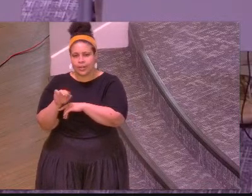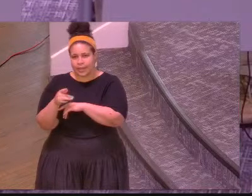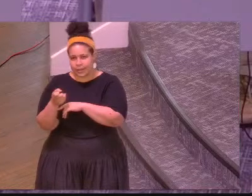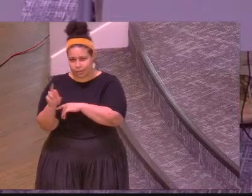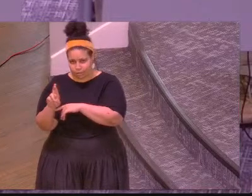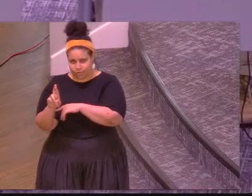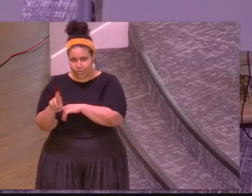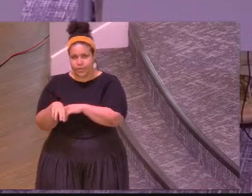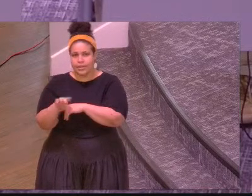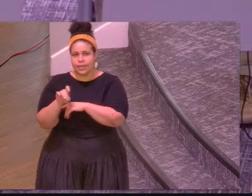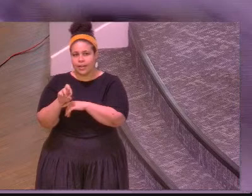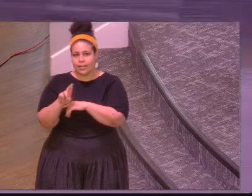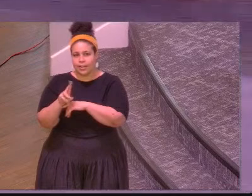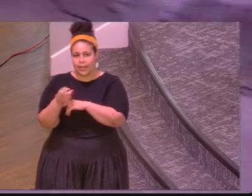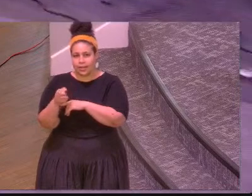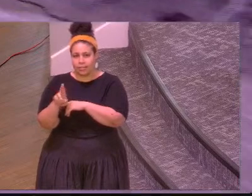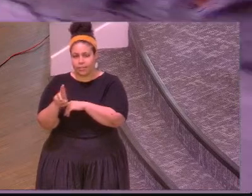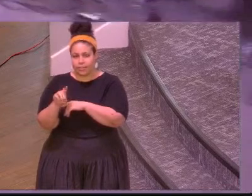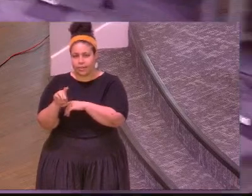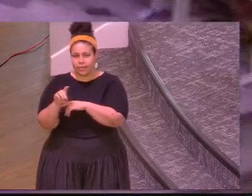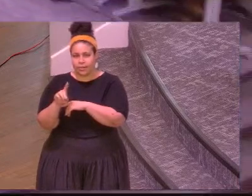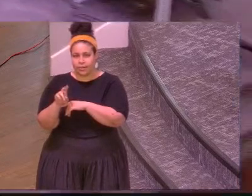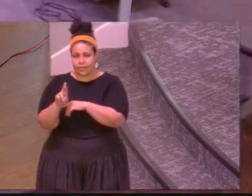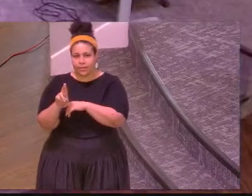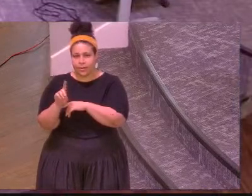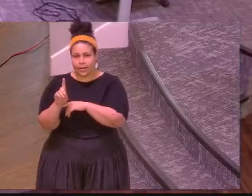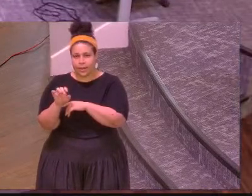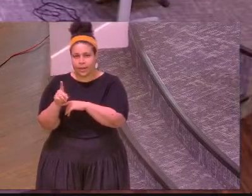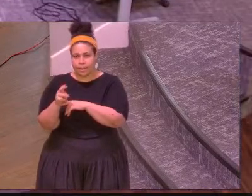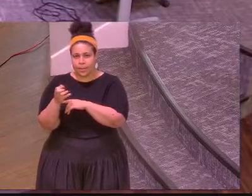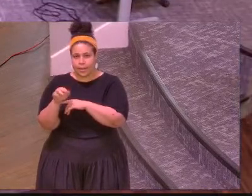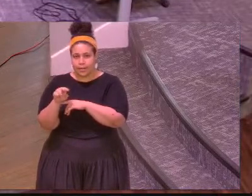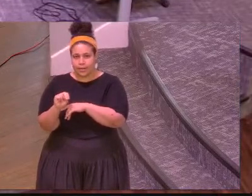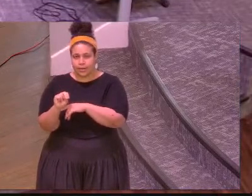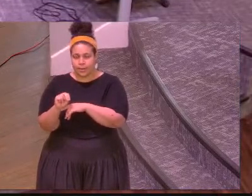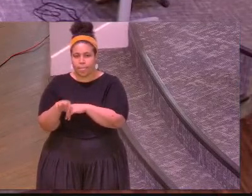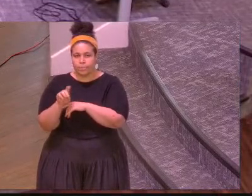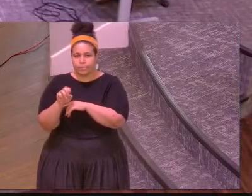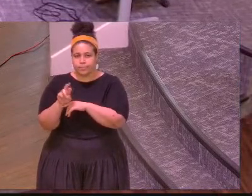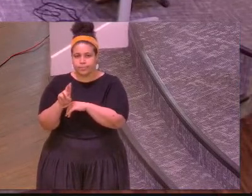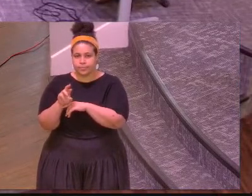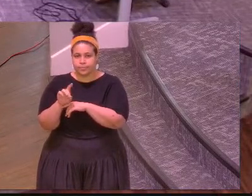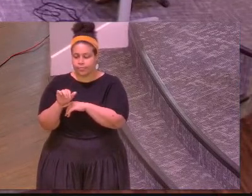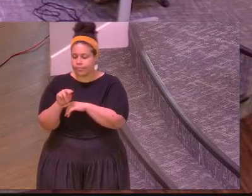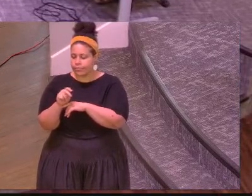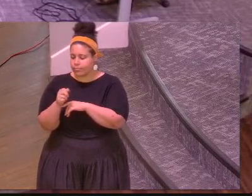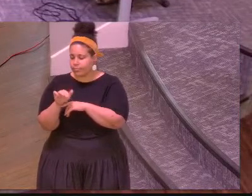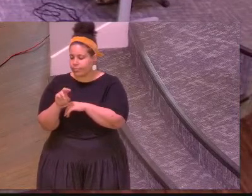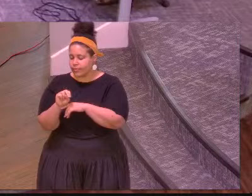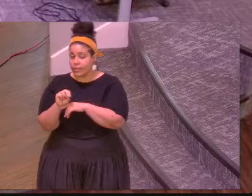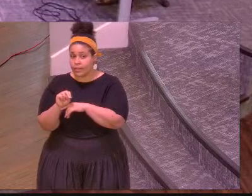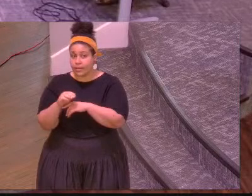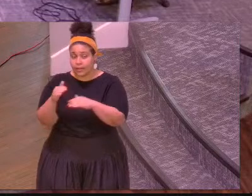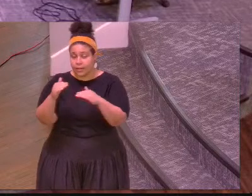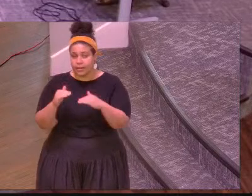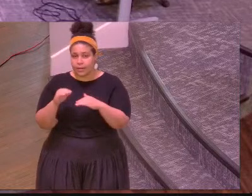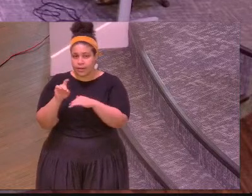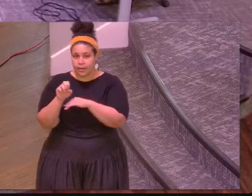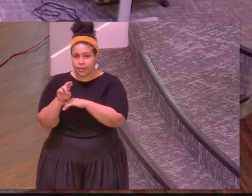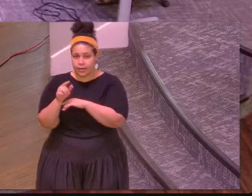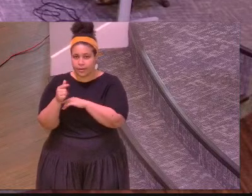Here. Dr. Dykeman. Dr. Anderson. Dr. Gant. Here. Attorney